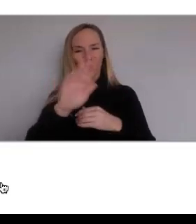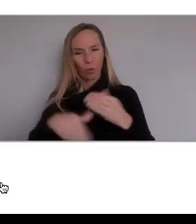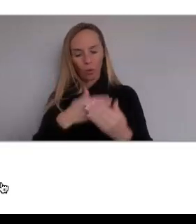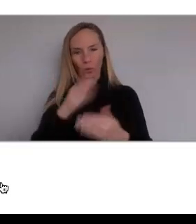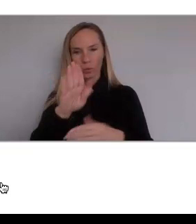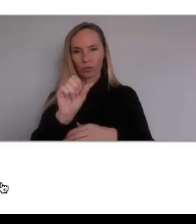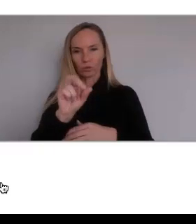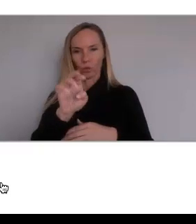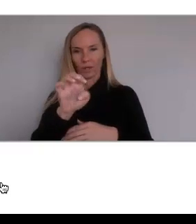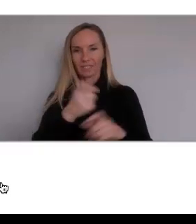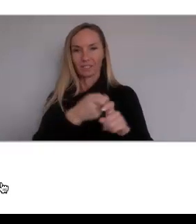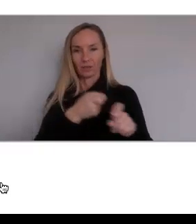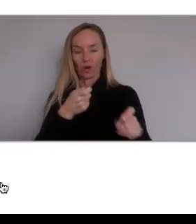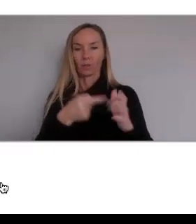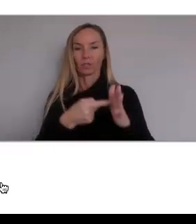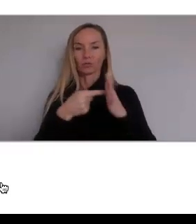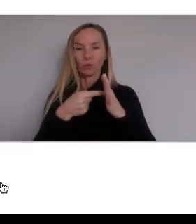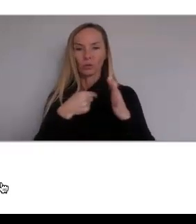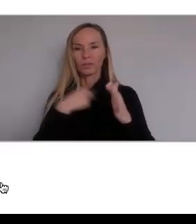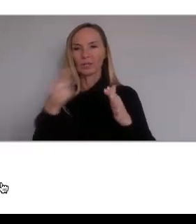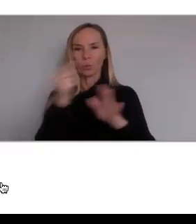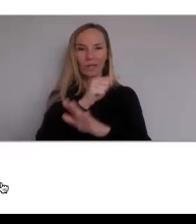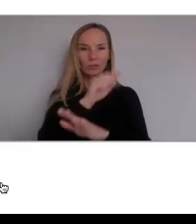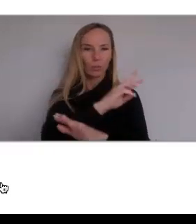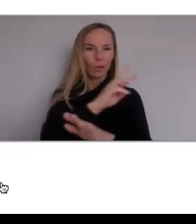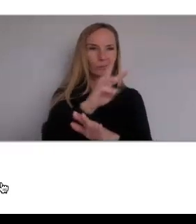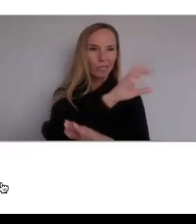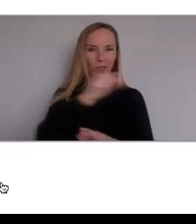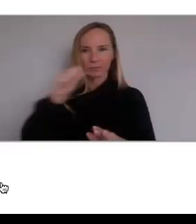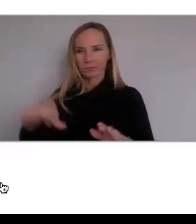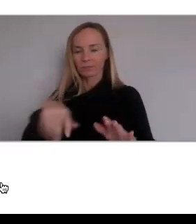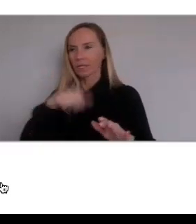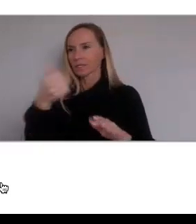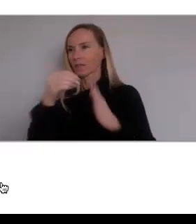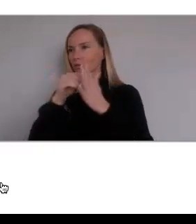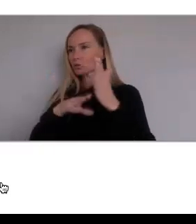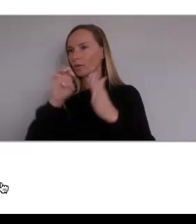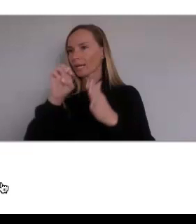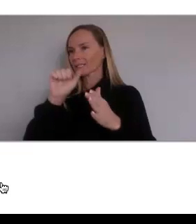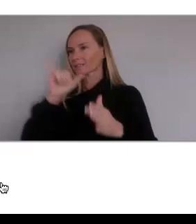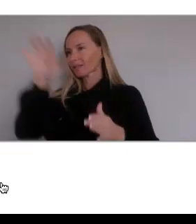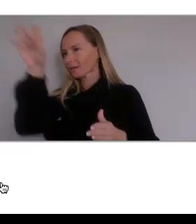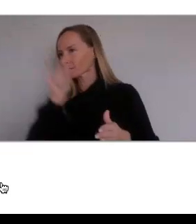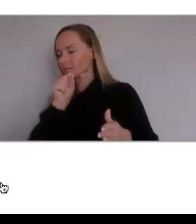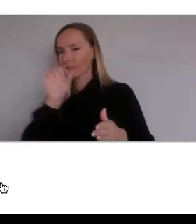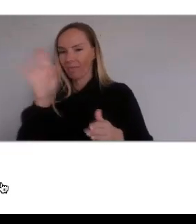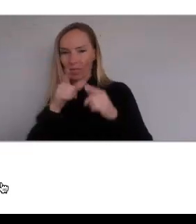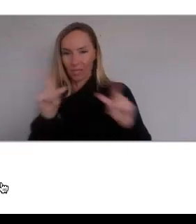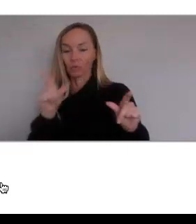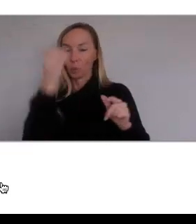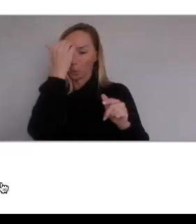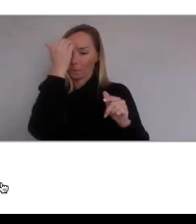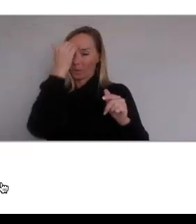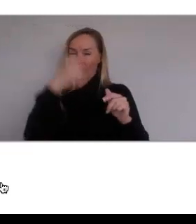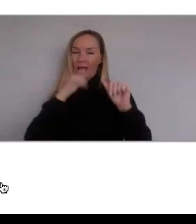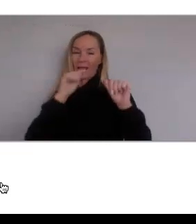from. It shows me that you went to a certain website and you grabbed some language here, you went to another student essay and grabbed language there. So be aware